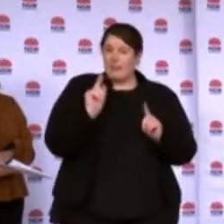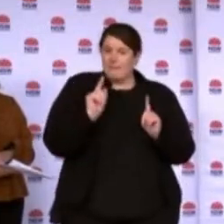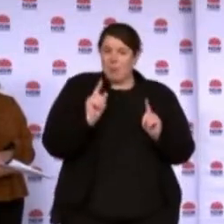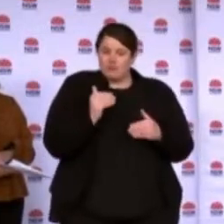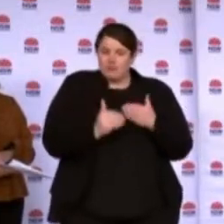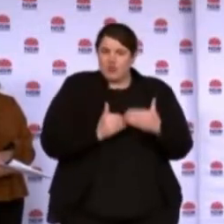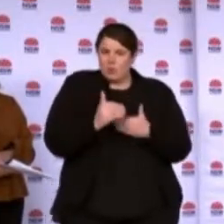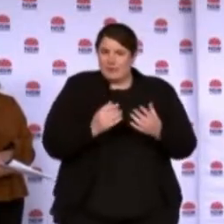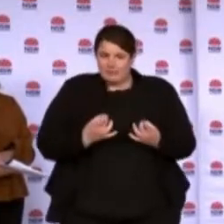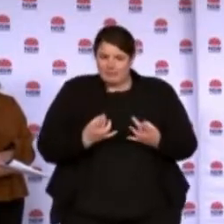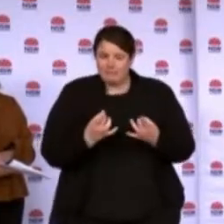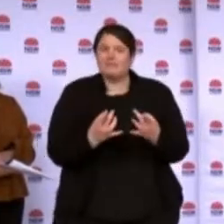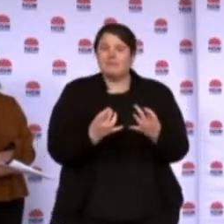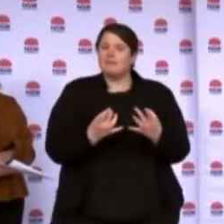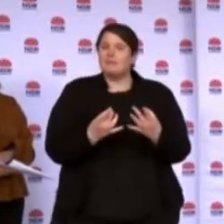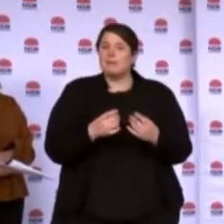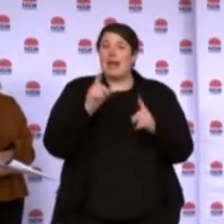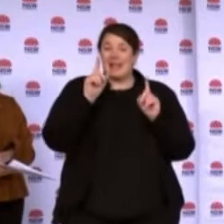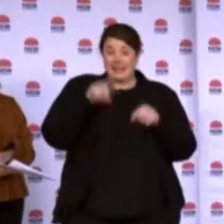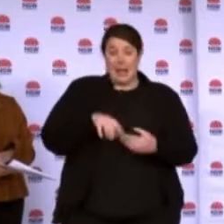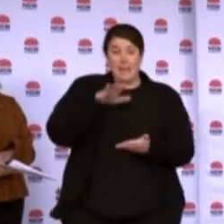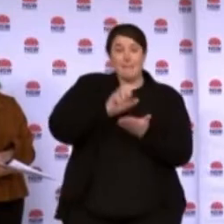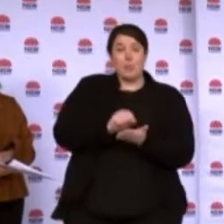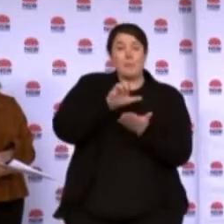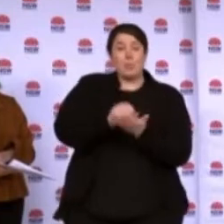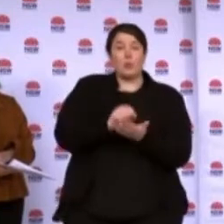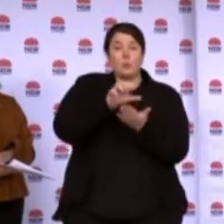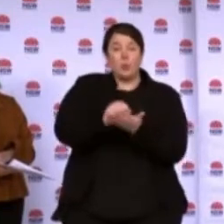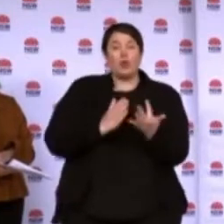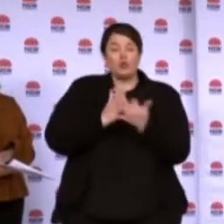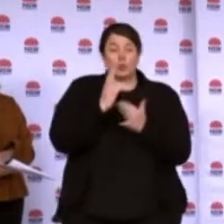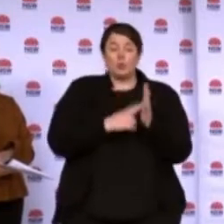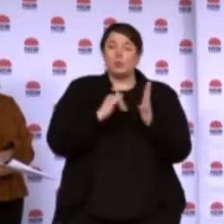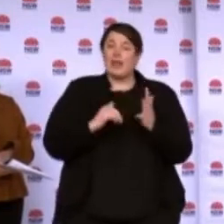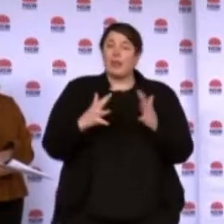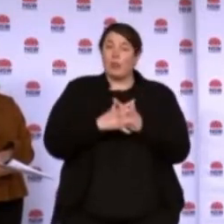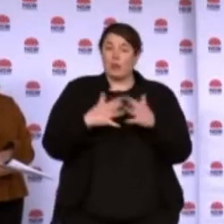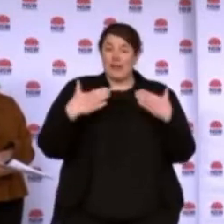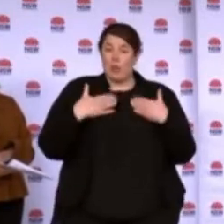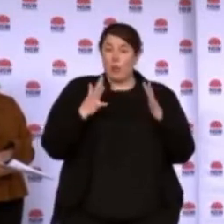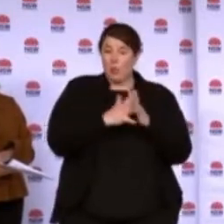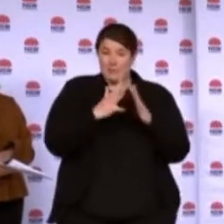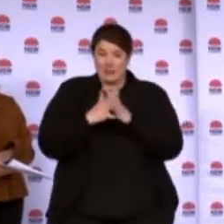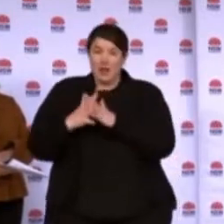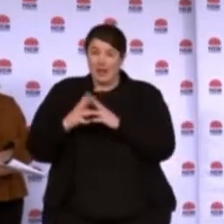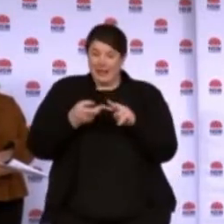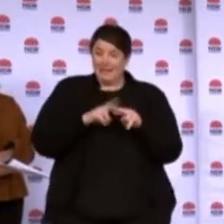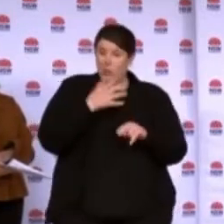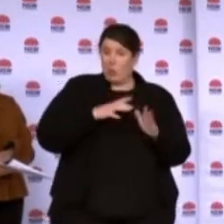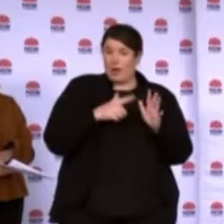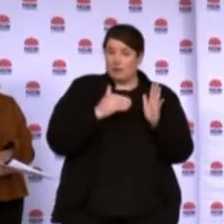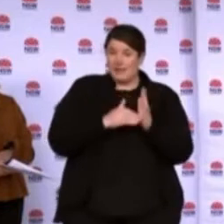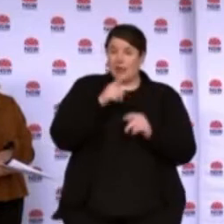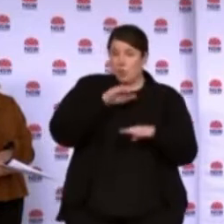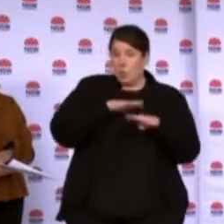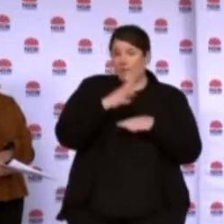of making that happen, but certainly you can start making bookings through New South Wales Health mass vaccination hubs if you want the AstraZeneca over